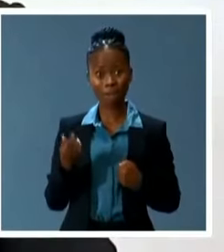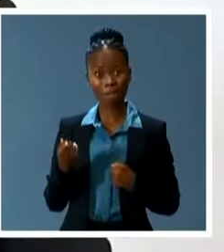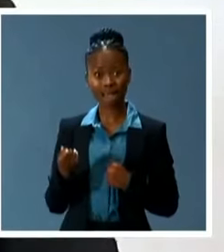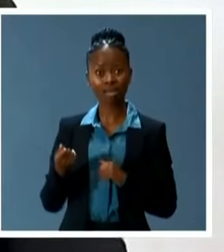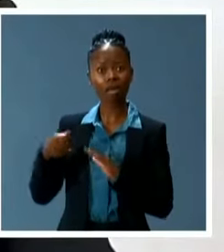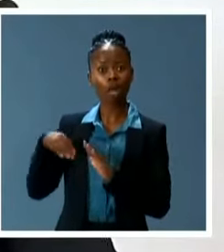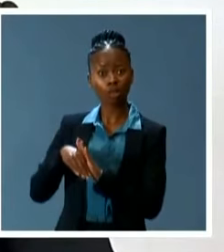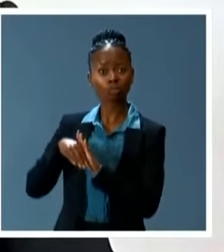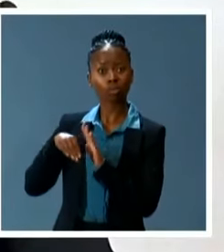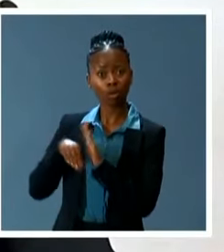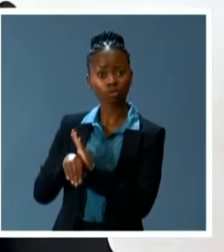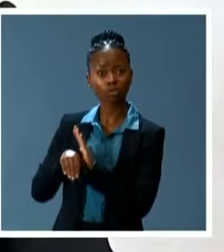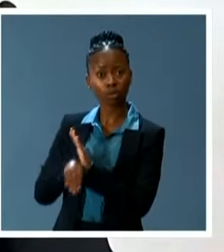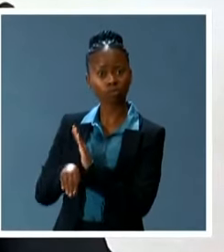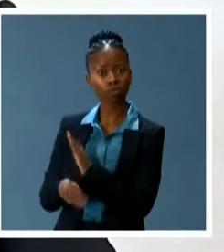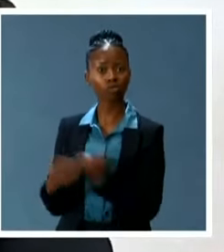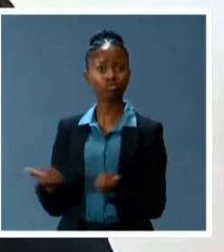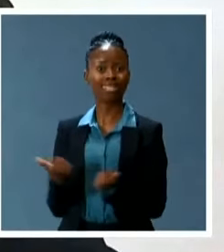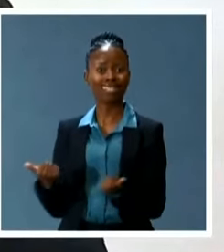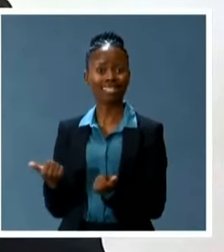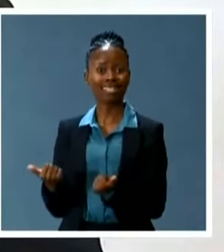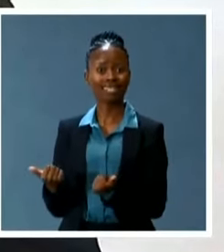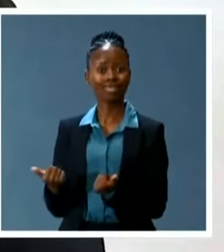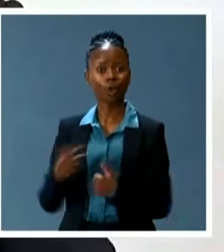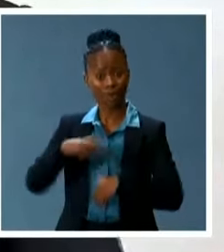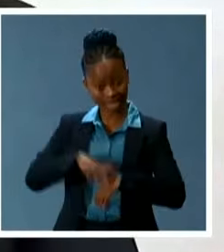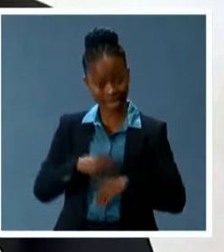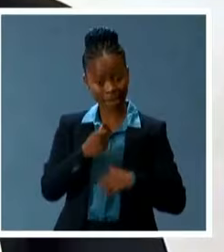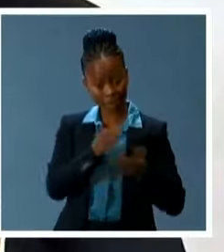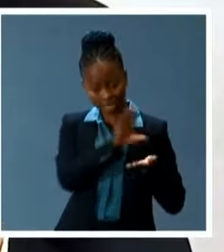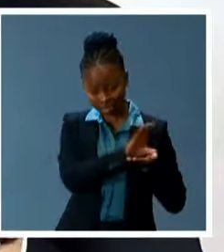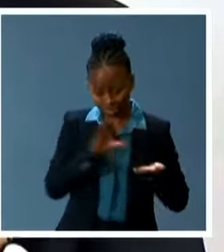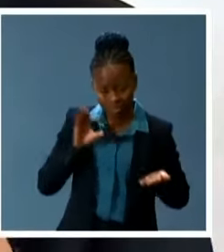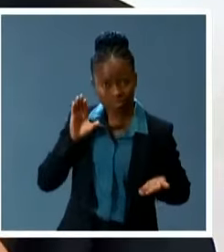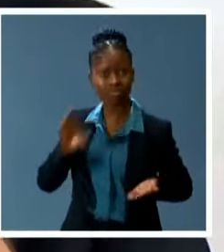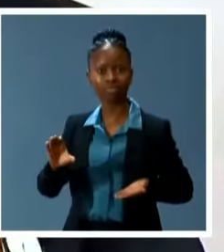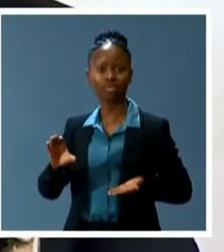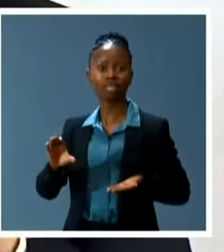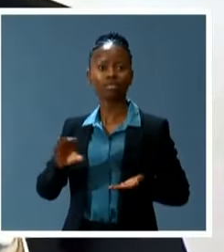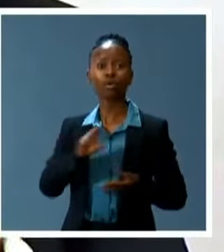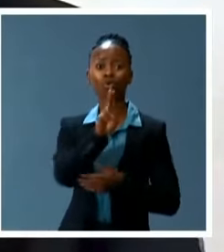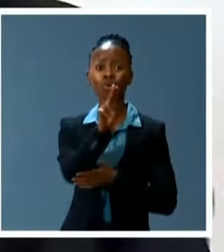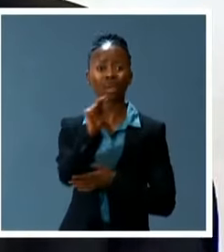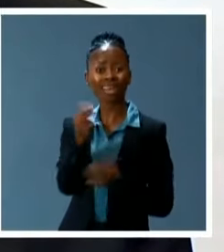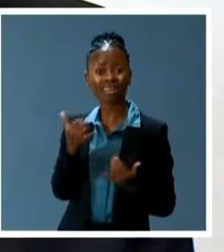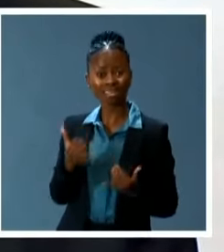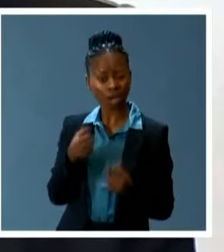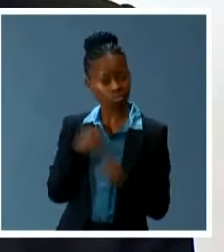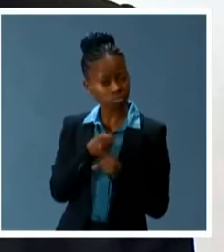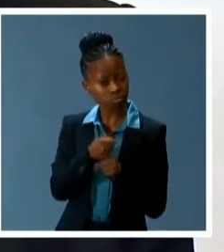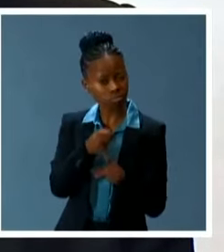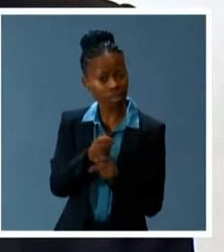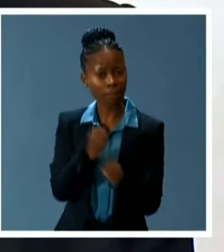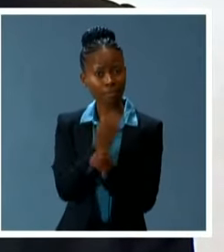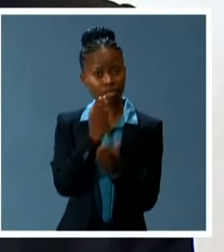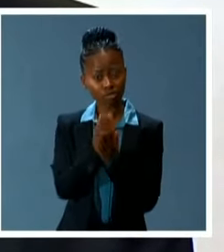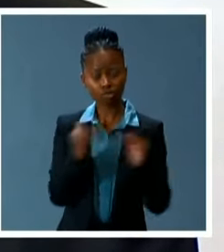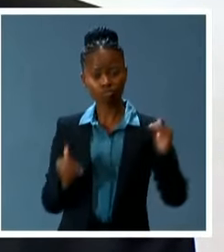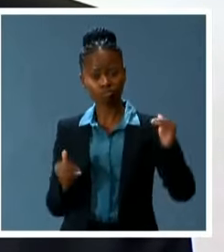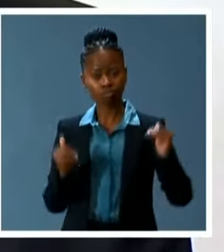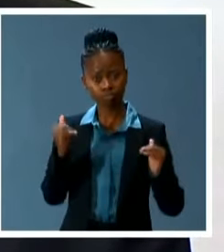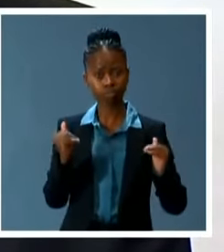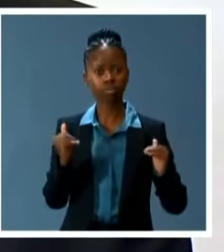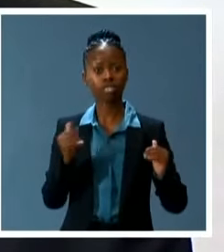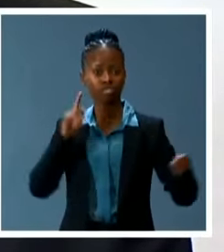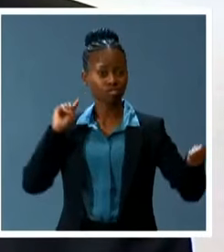money comes in official development aid. So this must be a priority, and the UN has been very actively engaged in promoting these changes